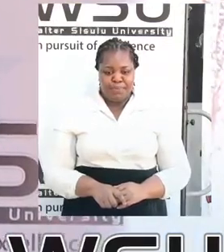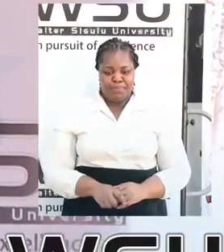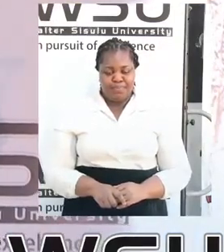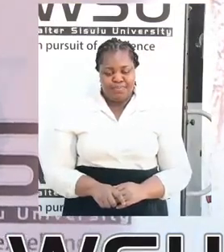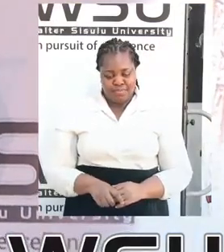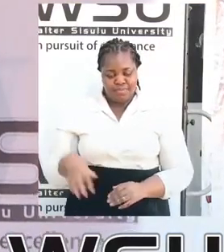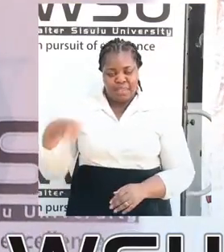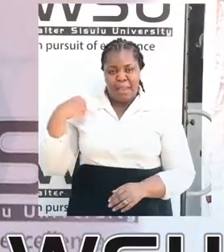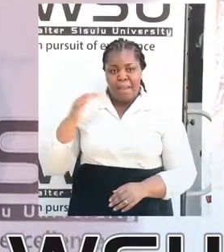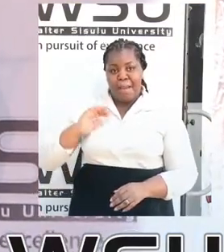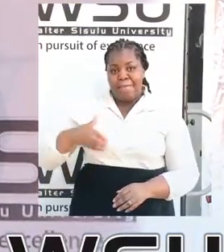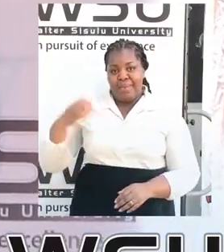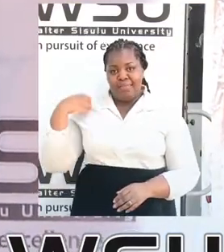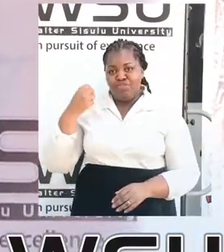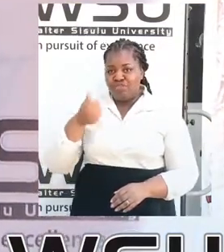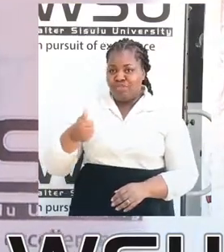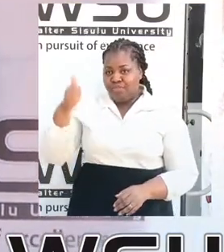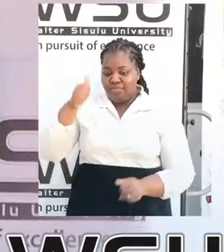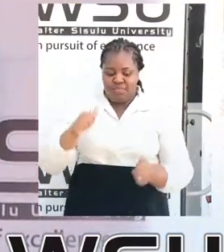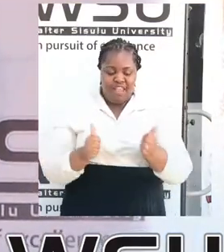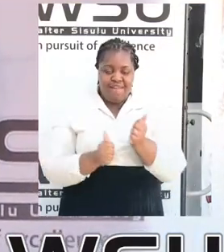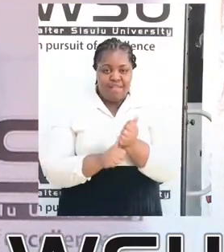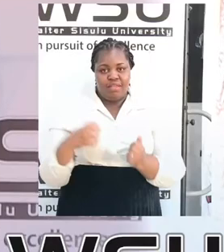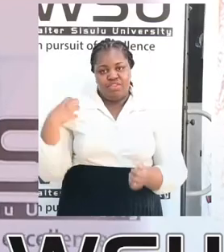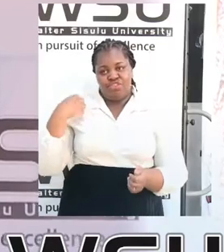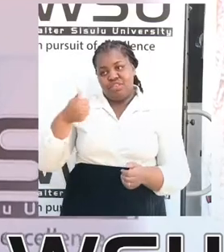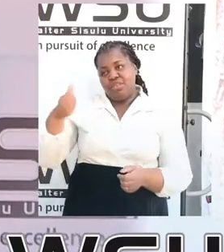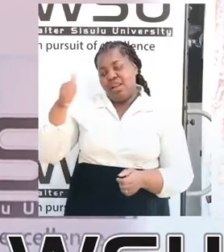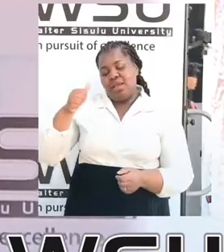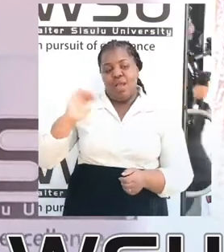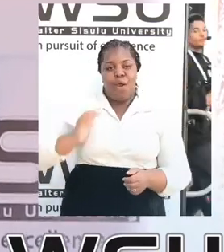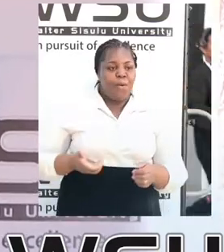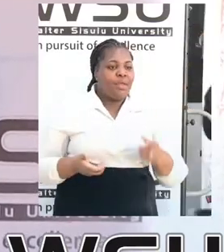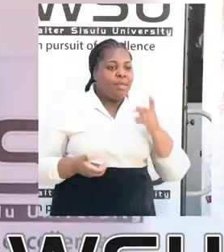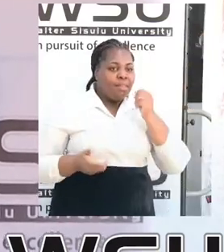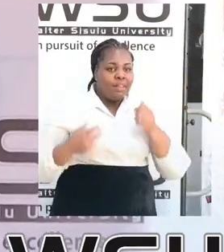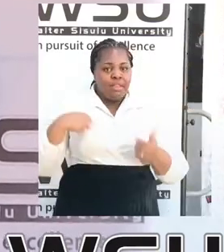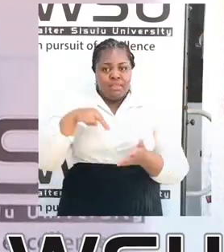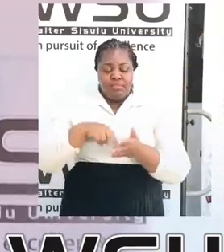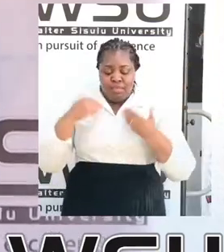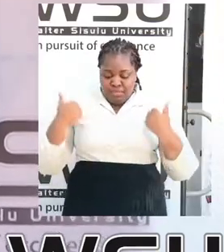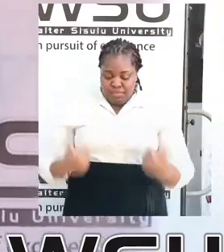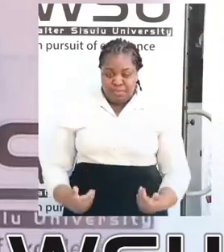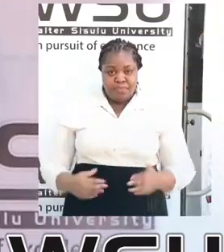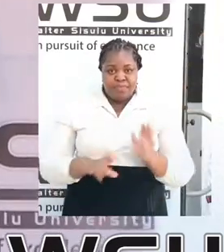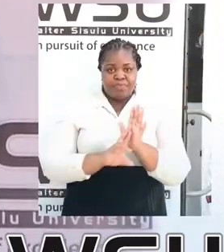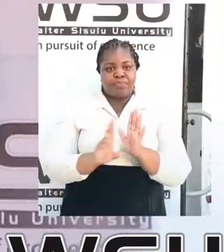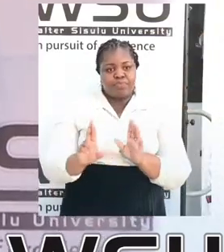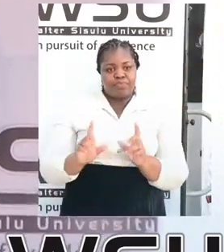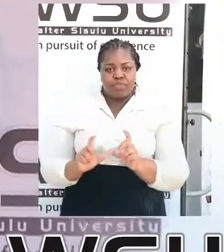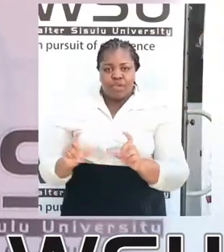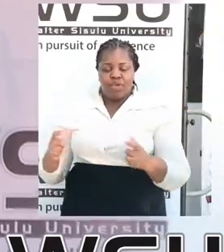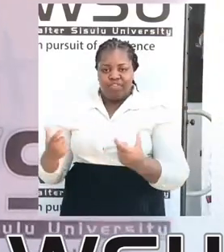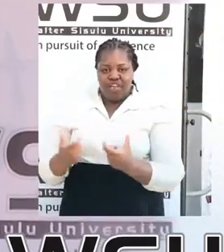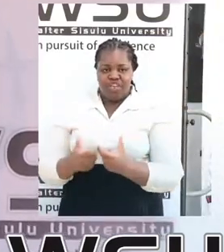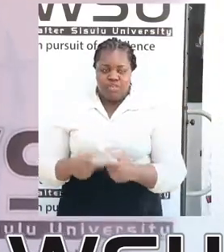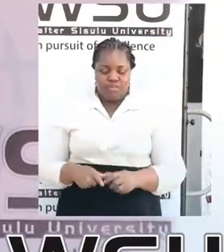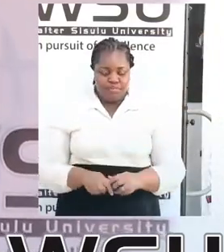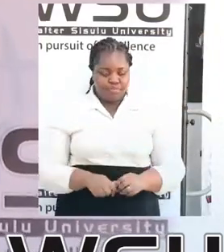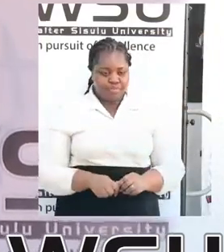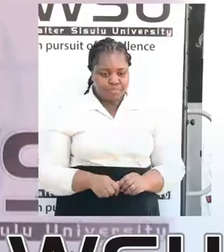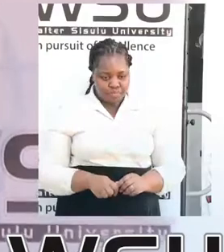Madam Chancellor, the Vice Chancellor, ladies and gentlemen, ndime apha ke egameni le convocation